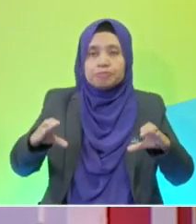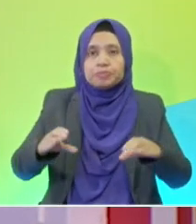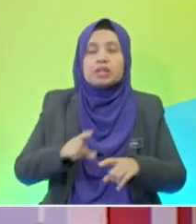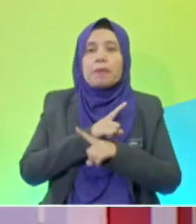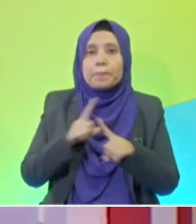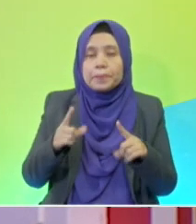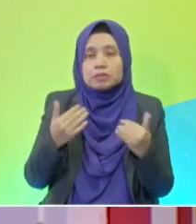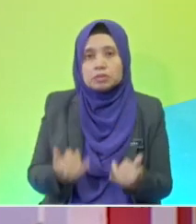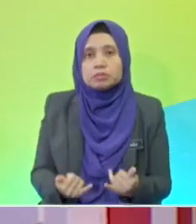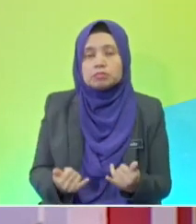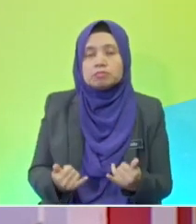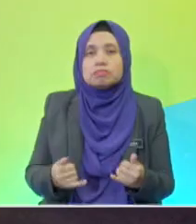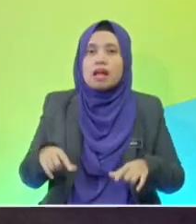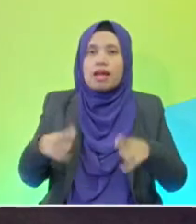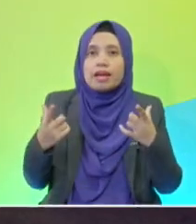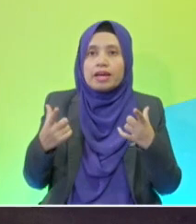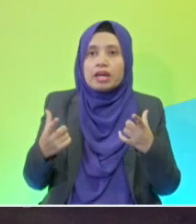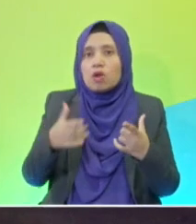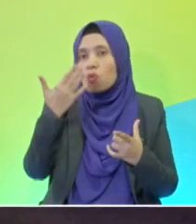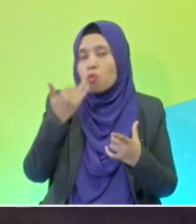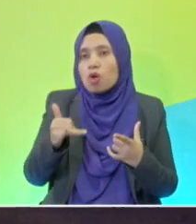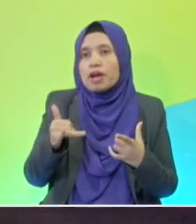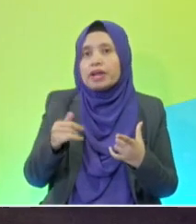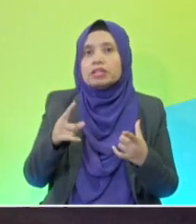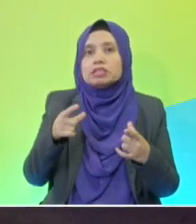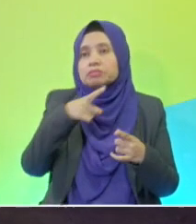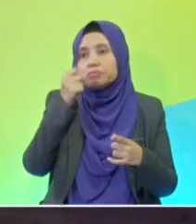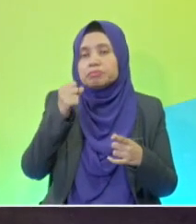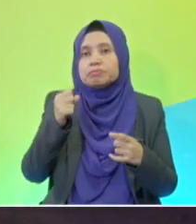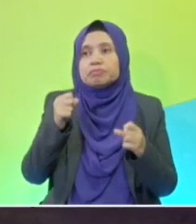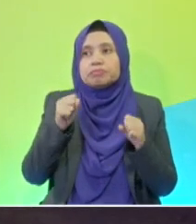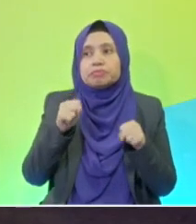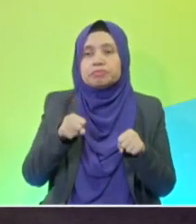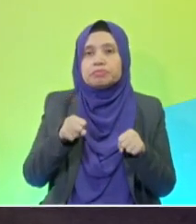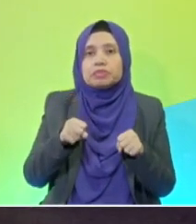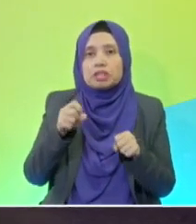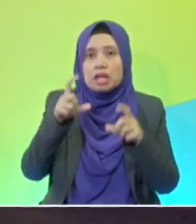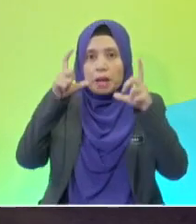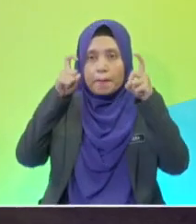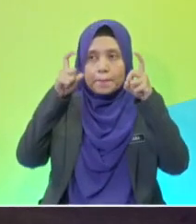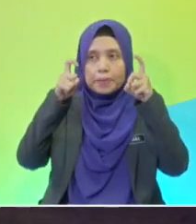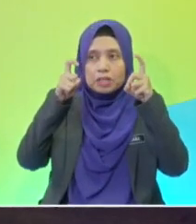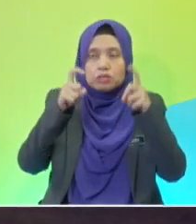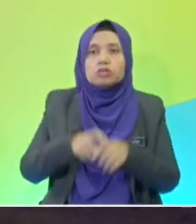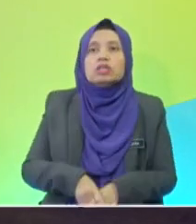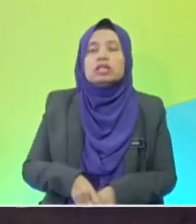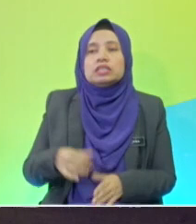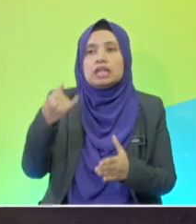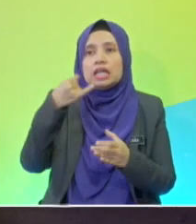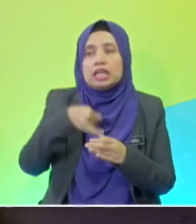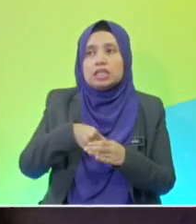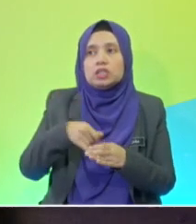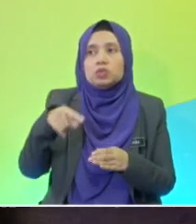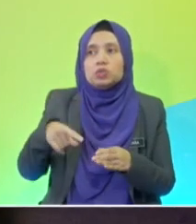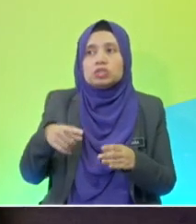Okay, nowadays is different. Why? Because, okay, you see here the camera. Okay, in those days, people use the